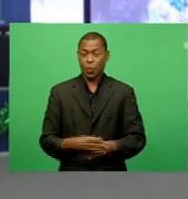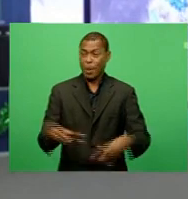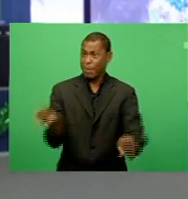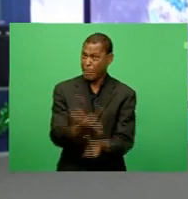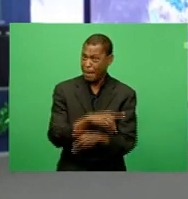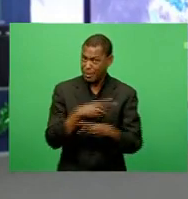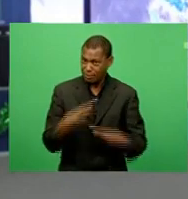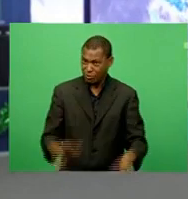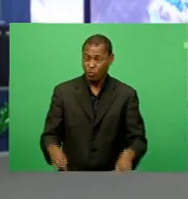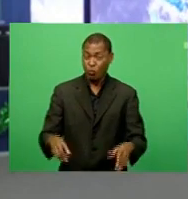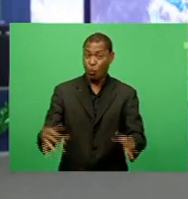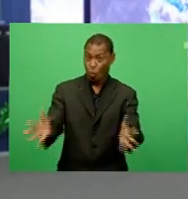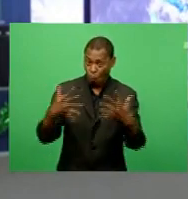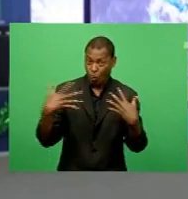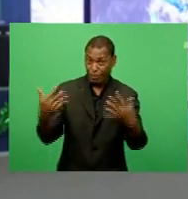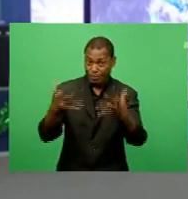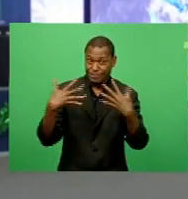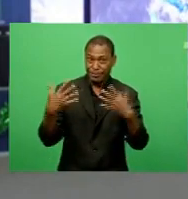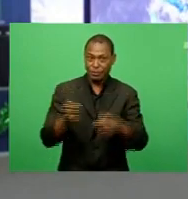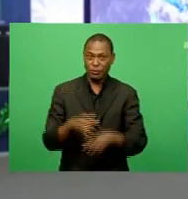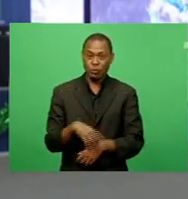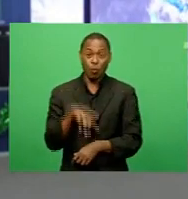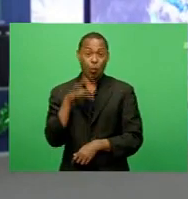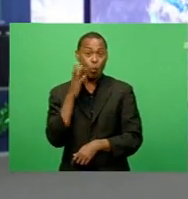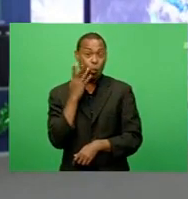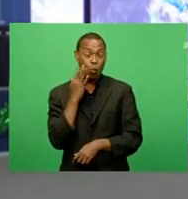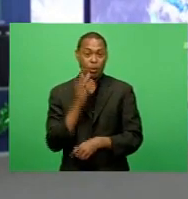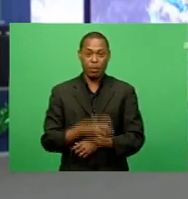probably destructive winds is going to affect,